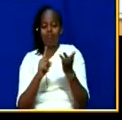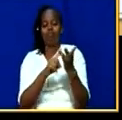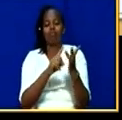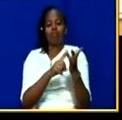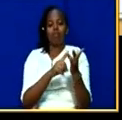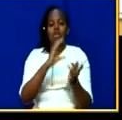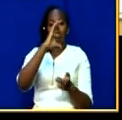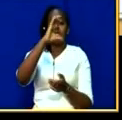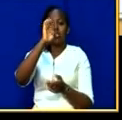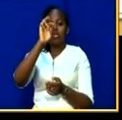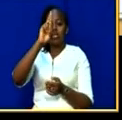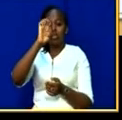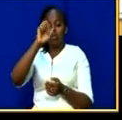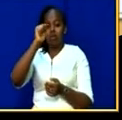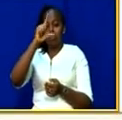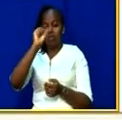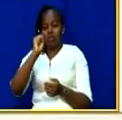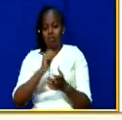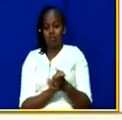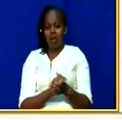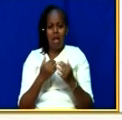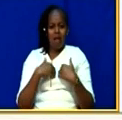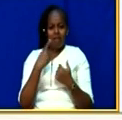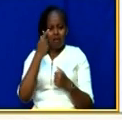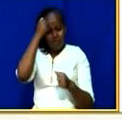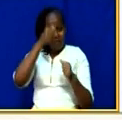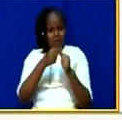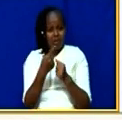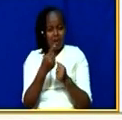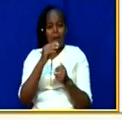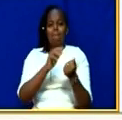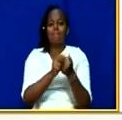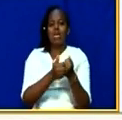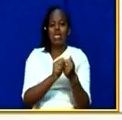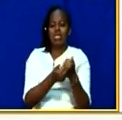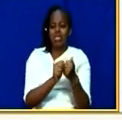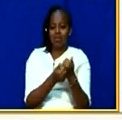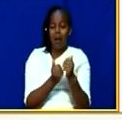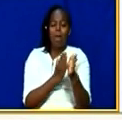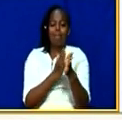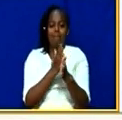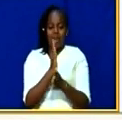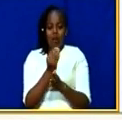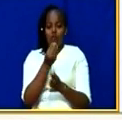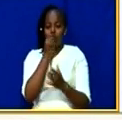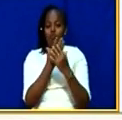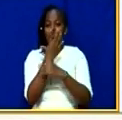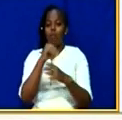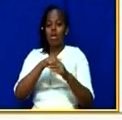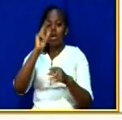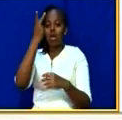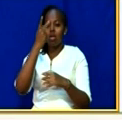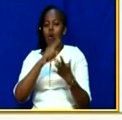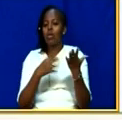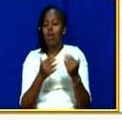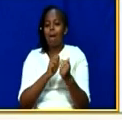have, which cereals do we have? Oh, I remember one. The maize. Maize. Yes. Our main food crop in Kenya is maize.